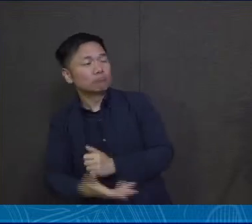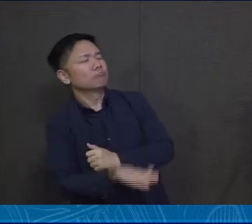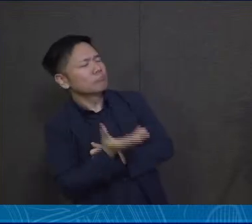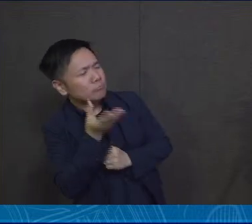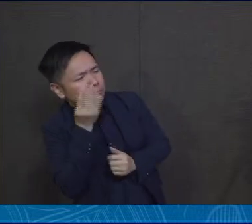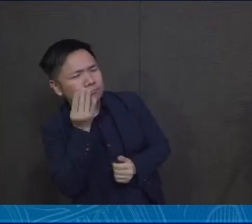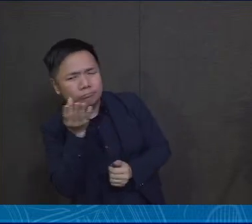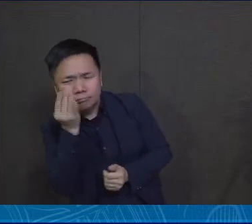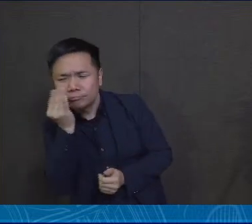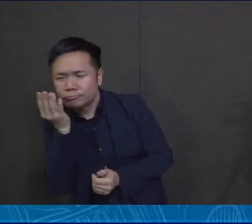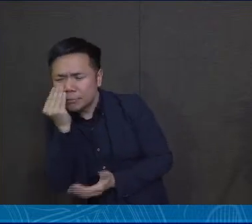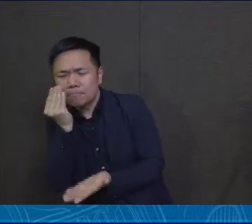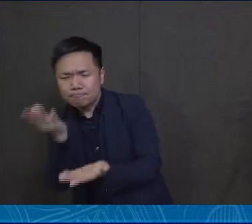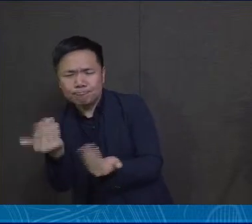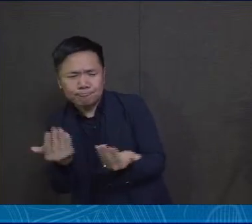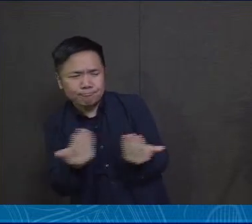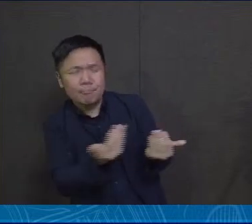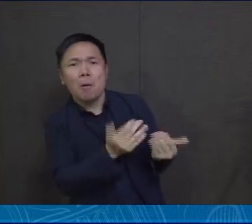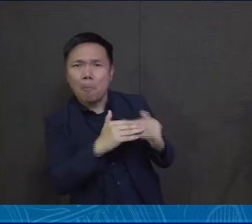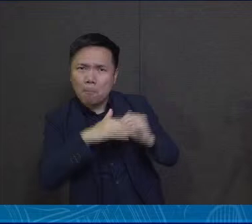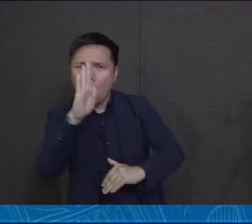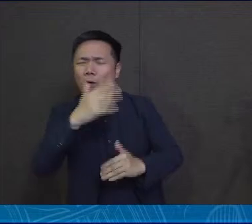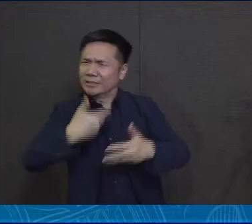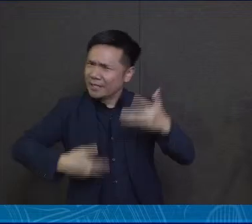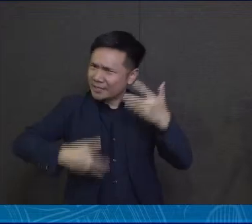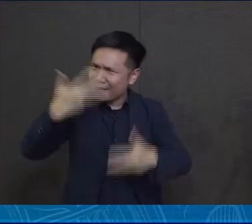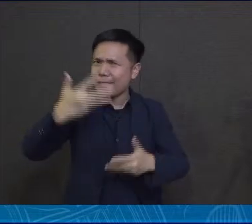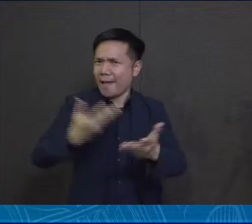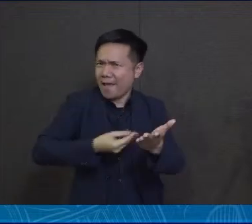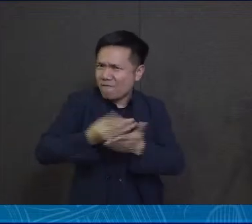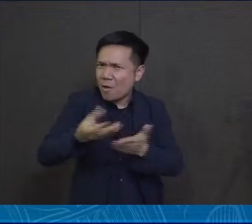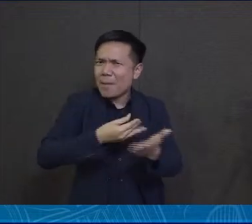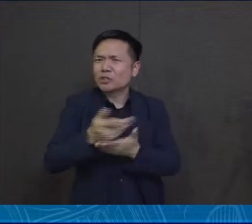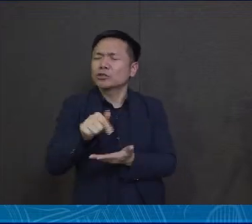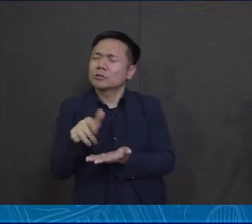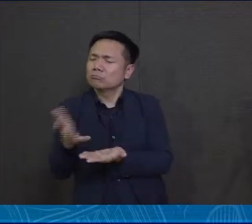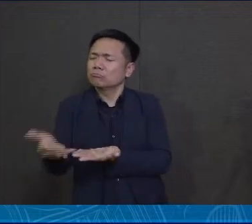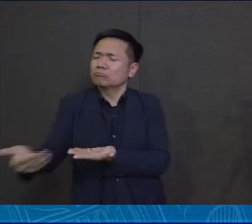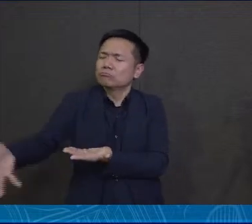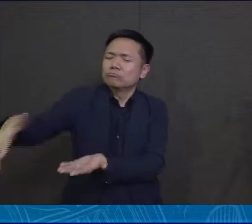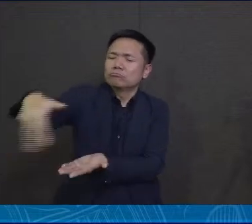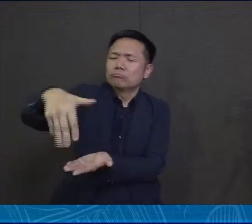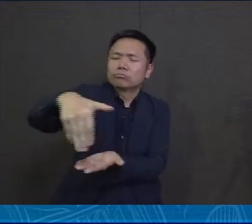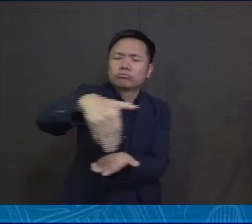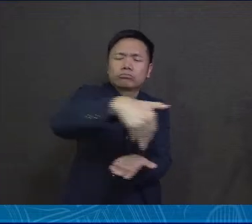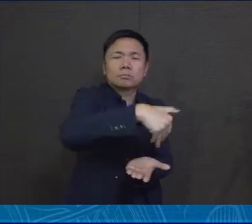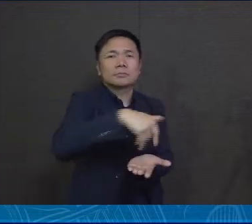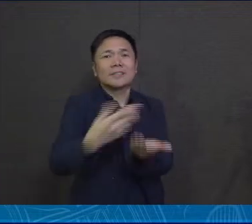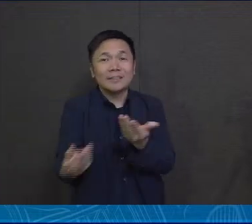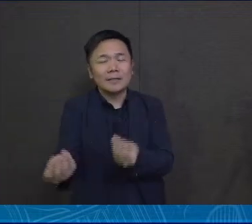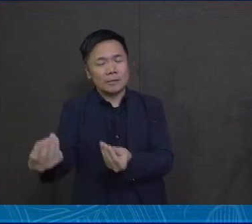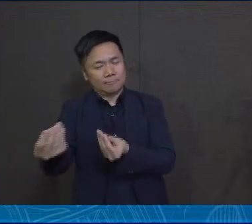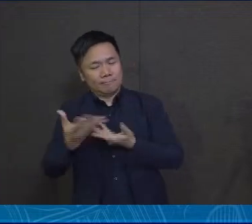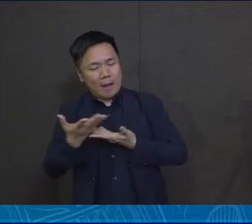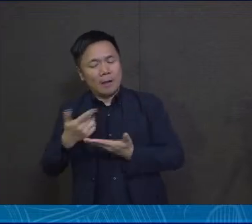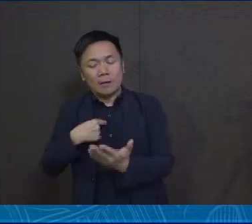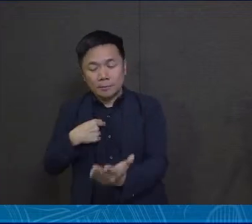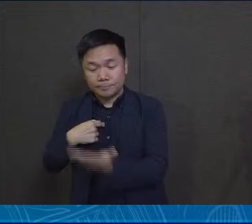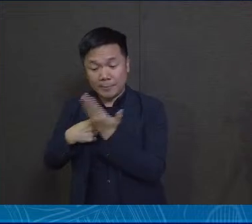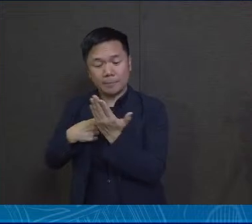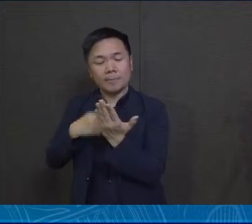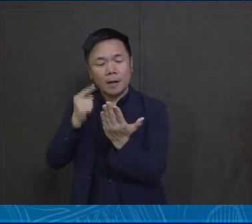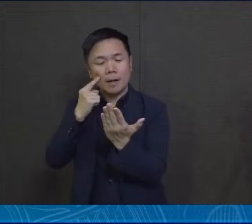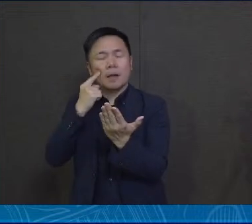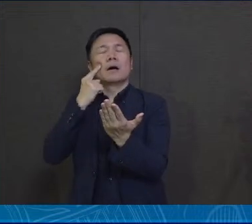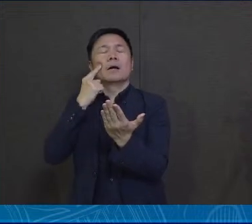absorb what others are trying to communicate across to them when they are talking about what data they may be able to provide, and how you can potentially unify